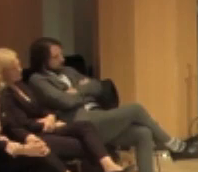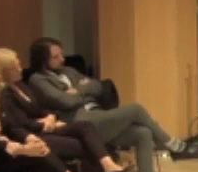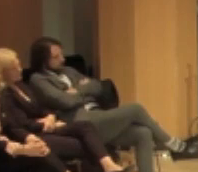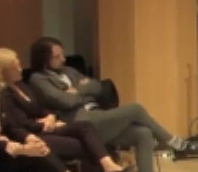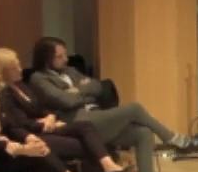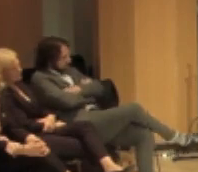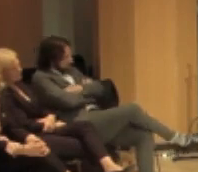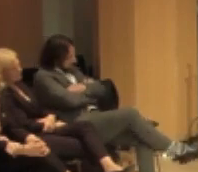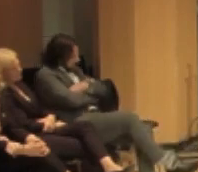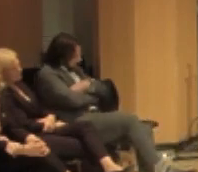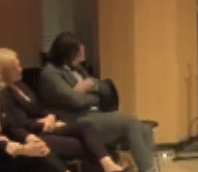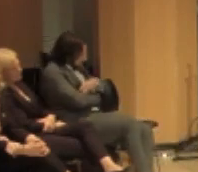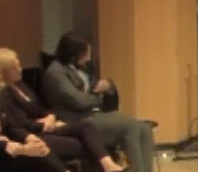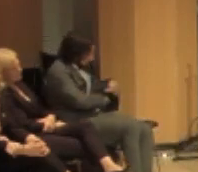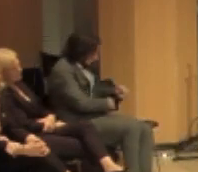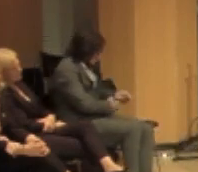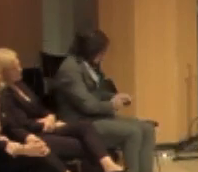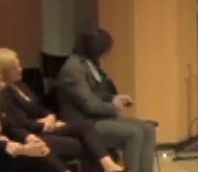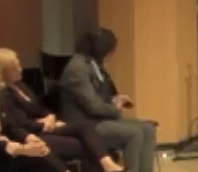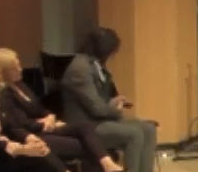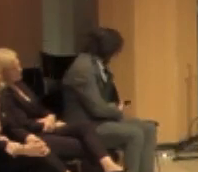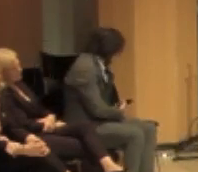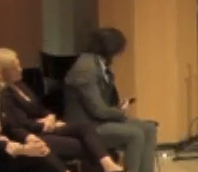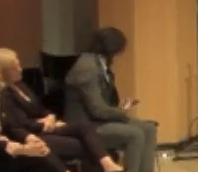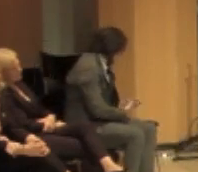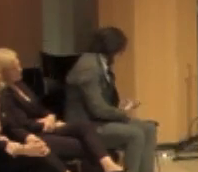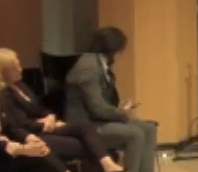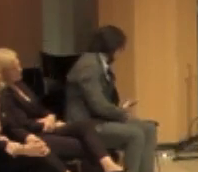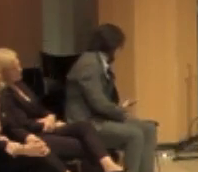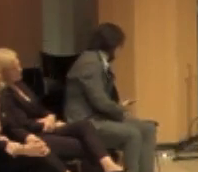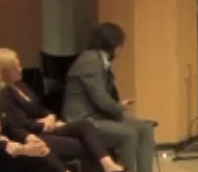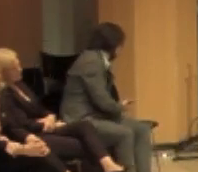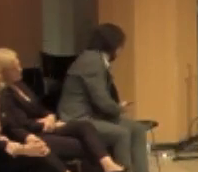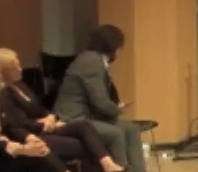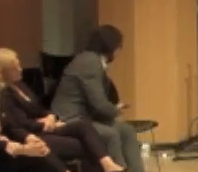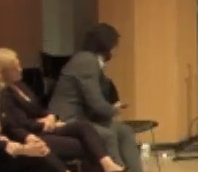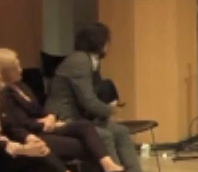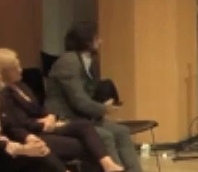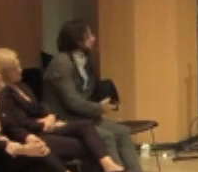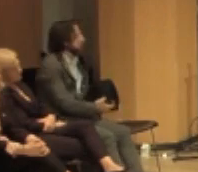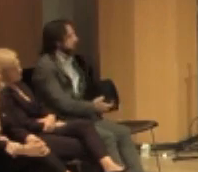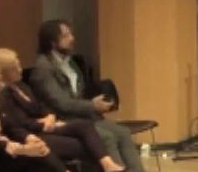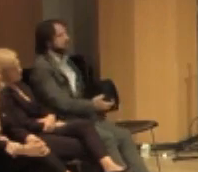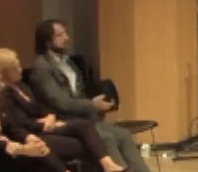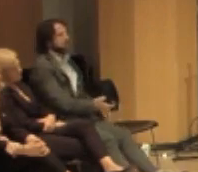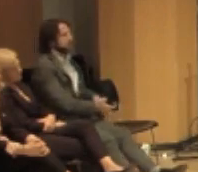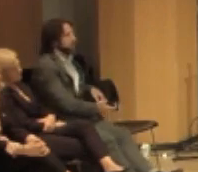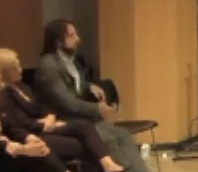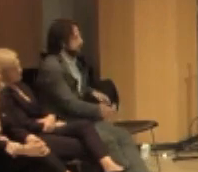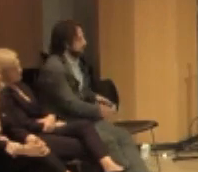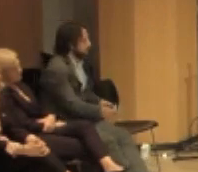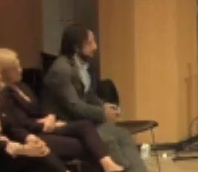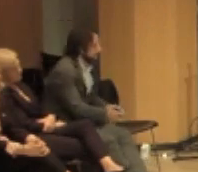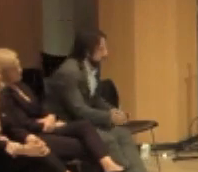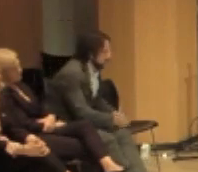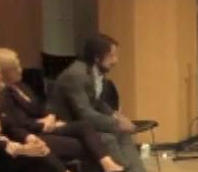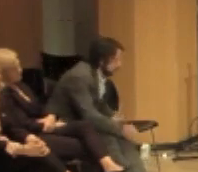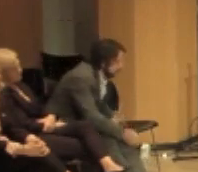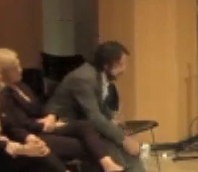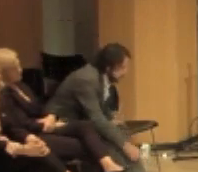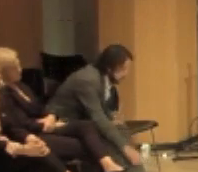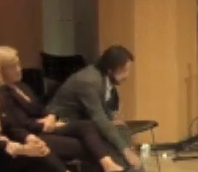philosophical um existentialism that's always at play but I think the the religion thing